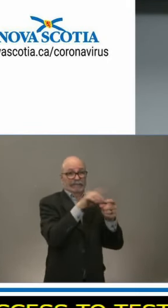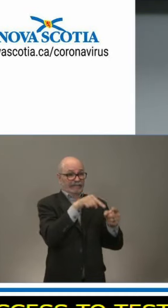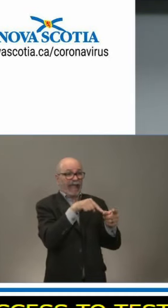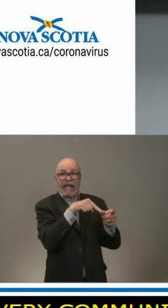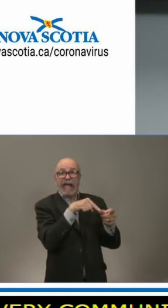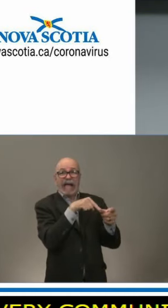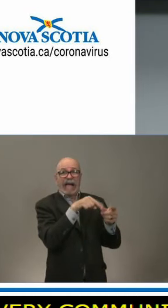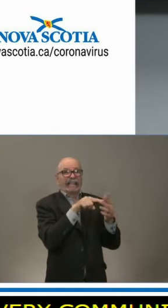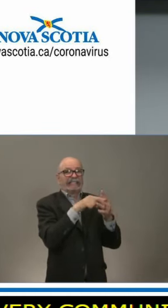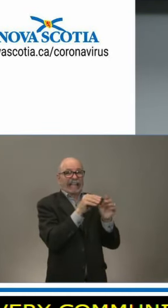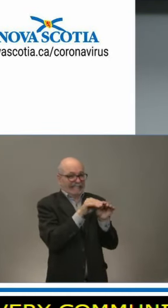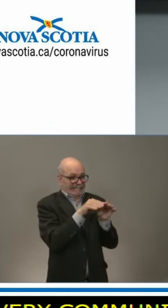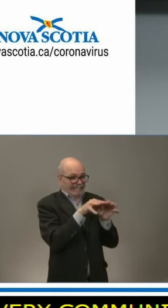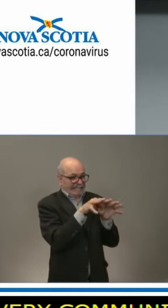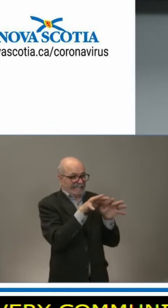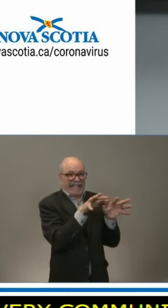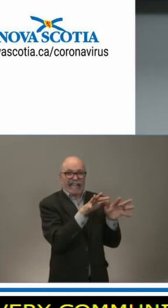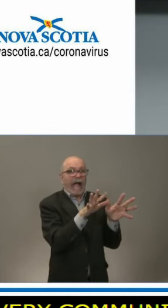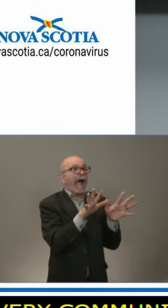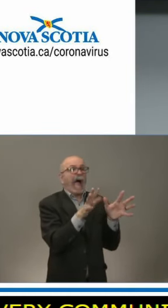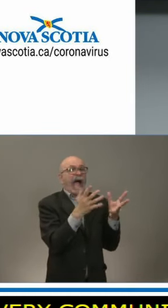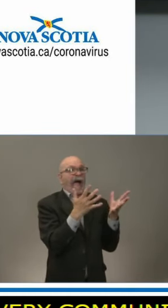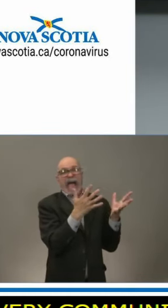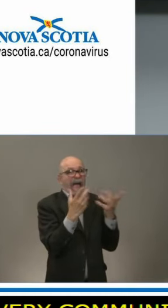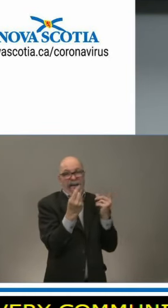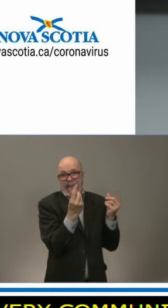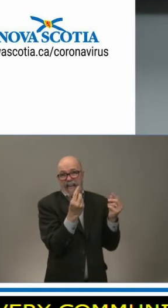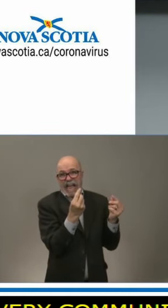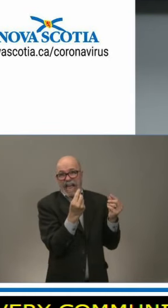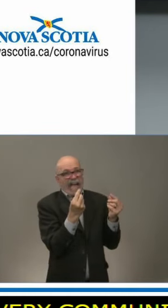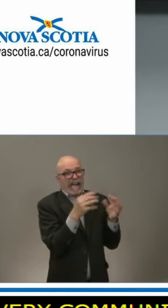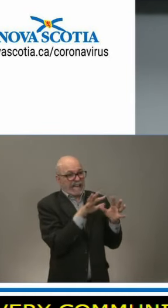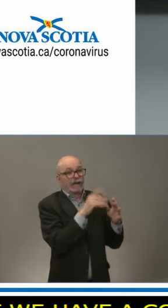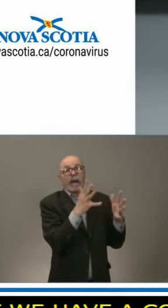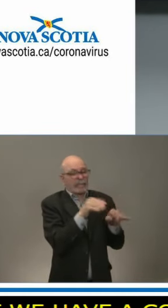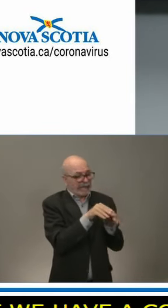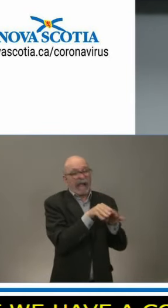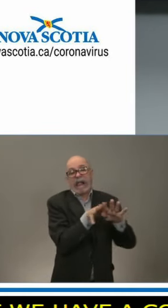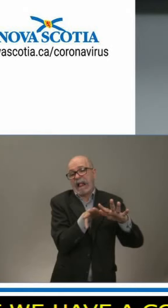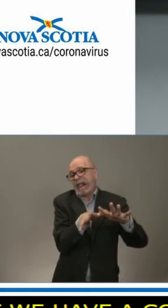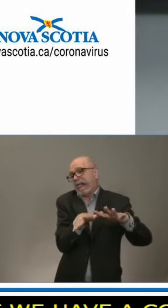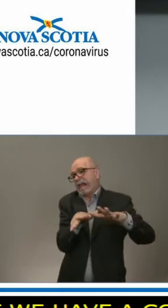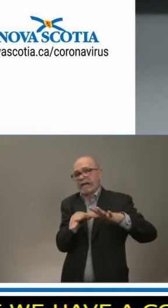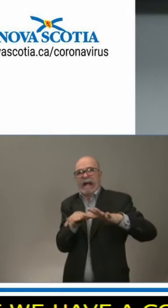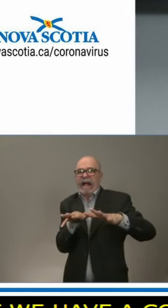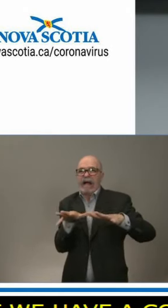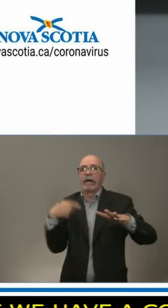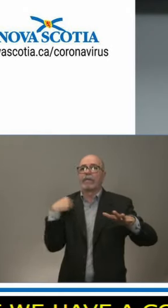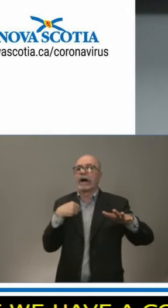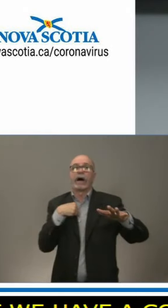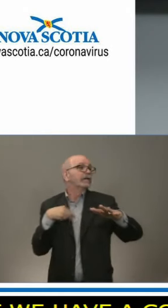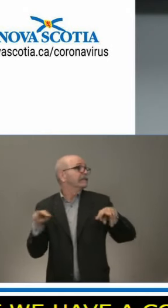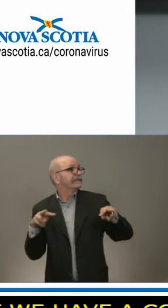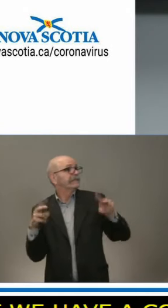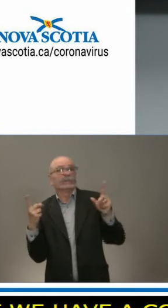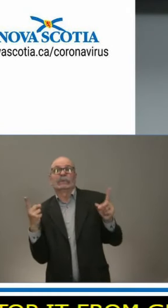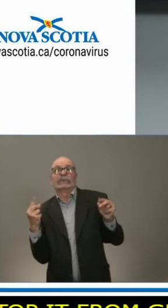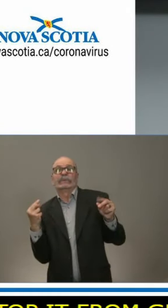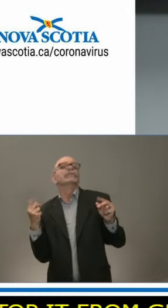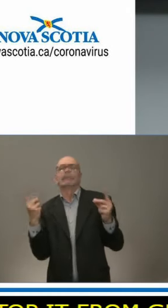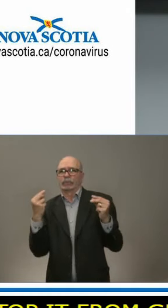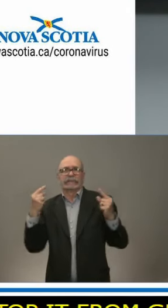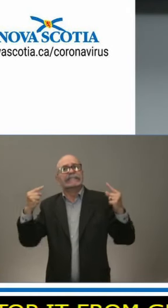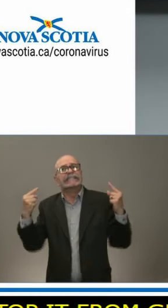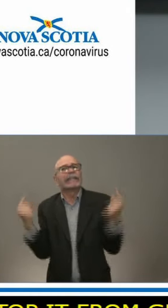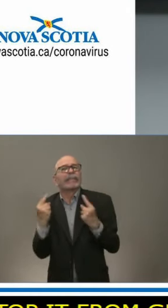in hotspots in more communities is by all of us paying attention and taking this disease seriously. Whether you're in Yarmouth, you're in